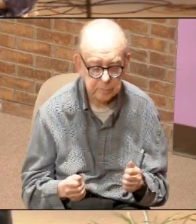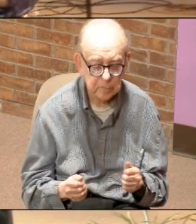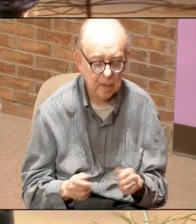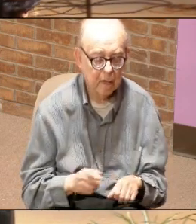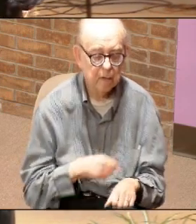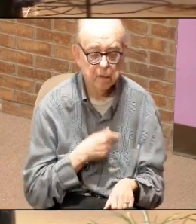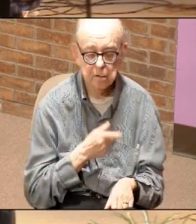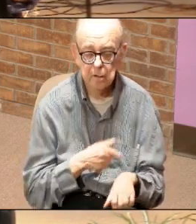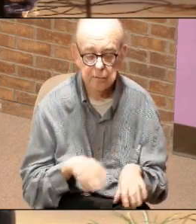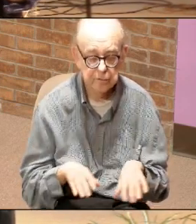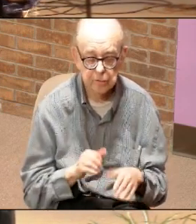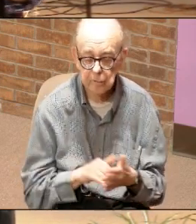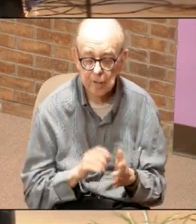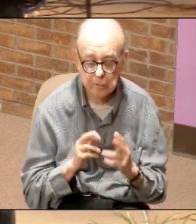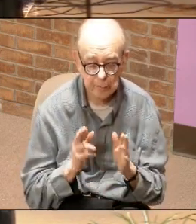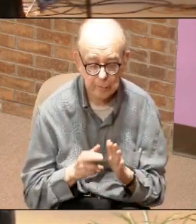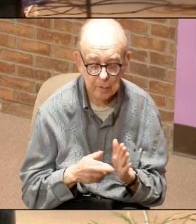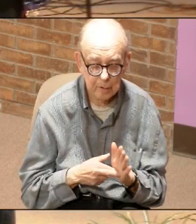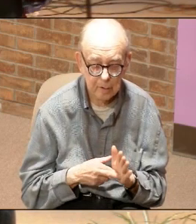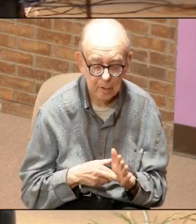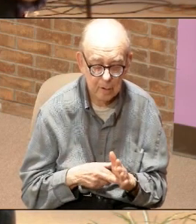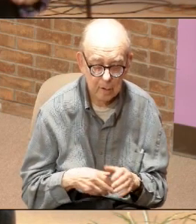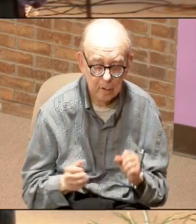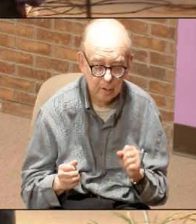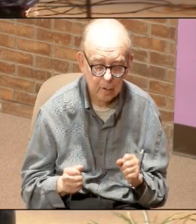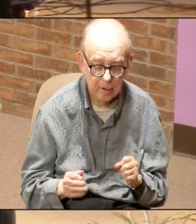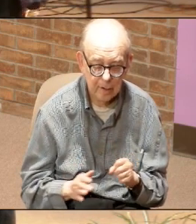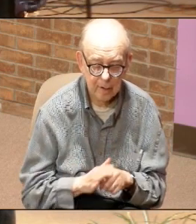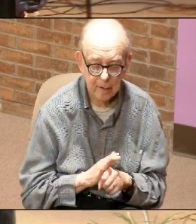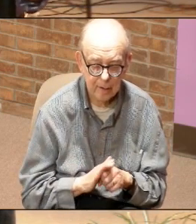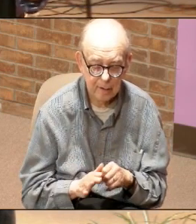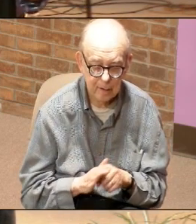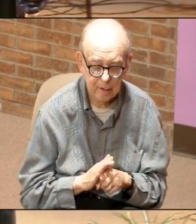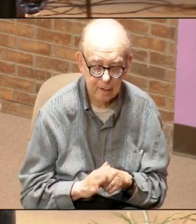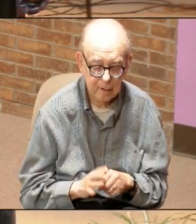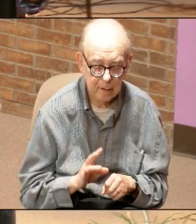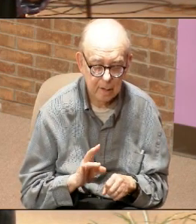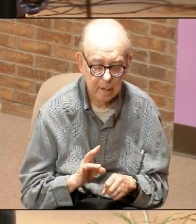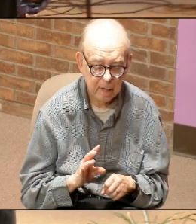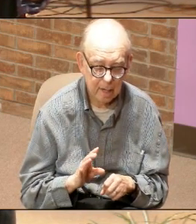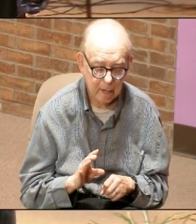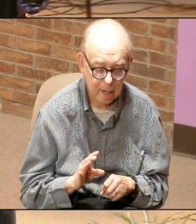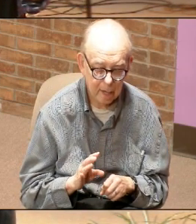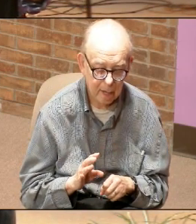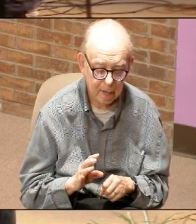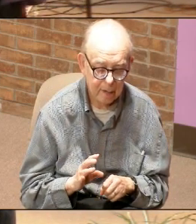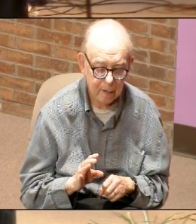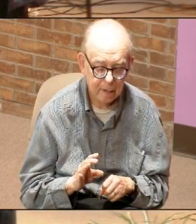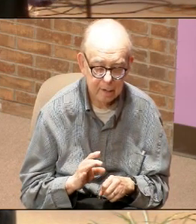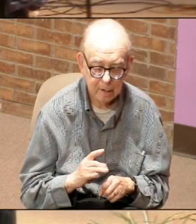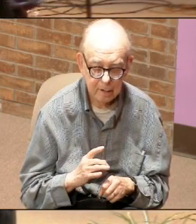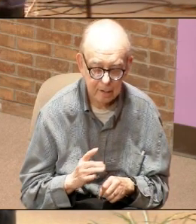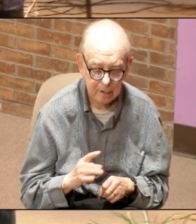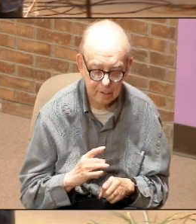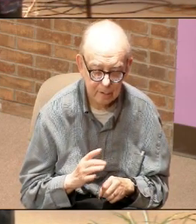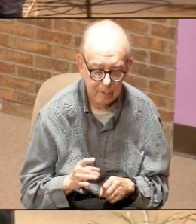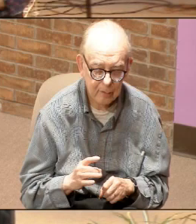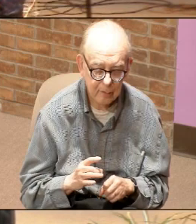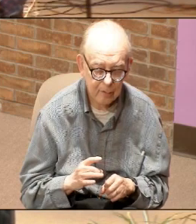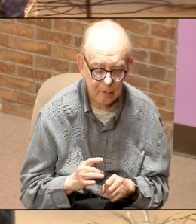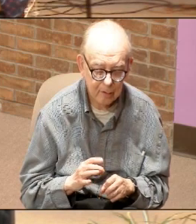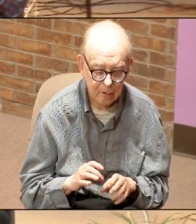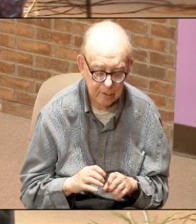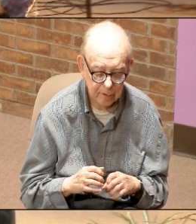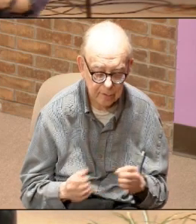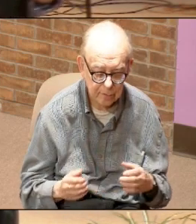long it takes to do that report? She says it takes a full 7 hours. Okay, she